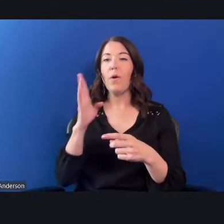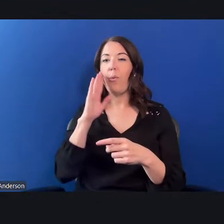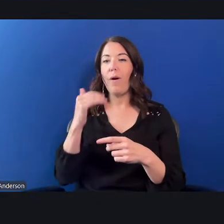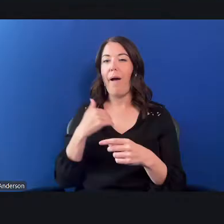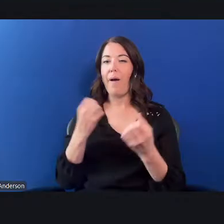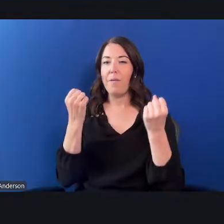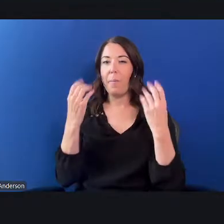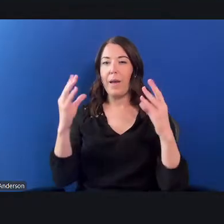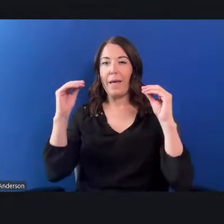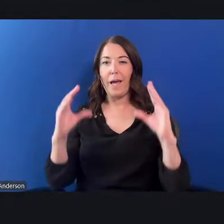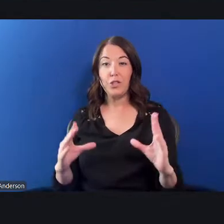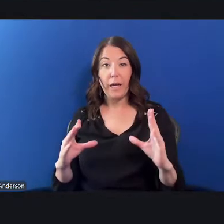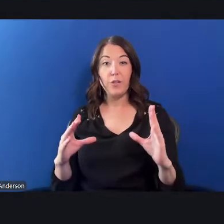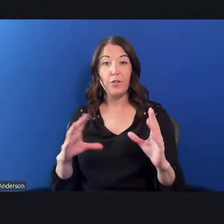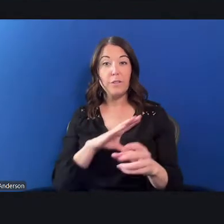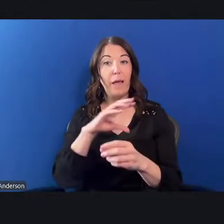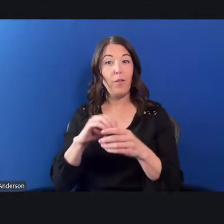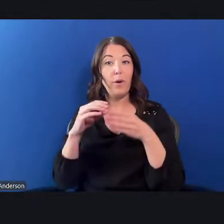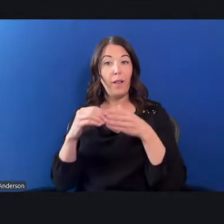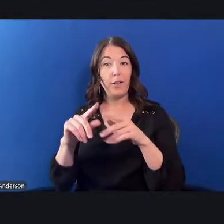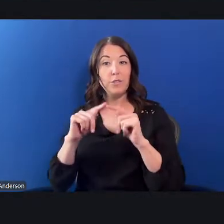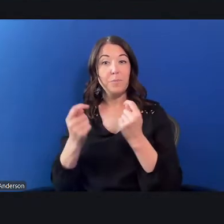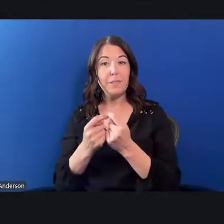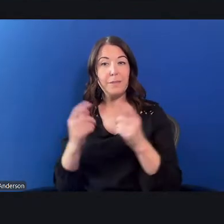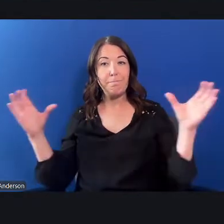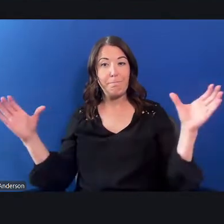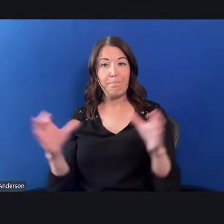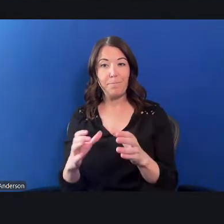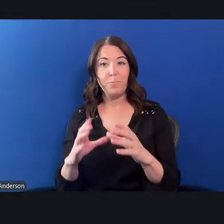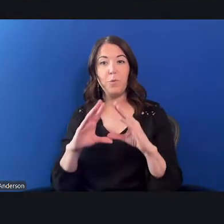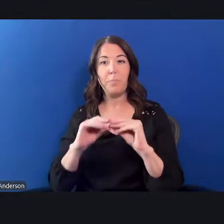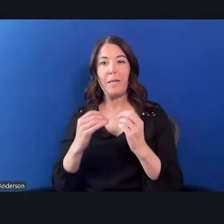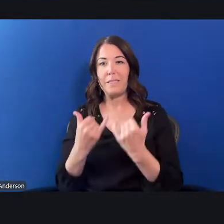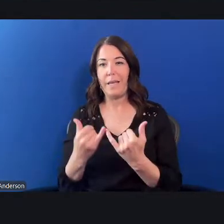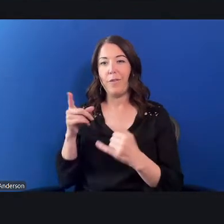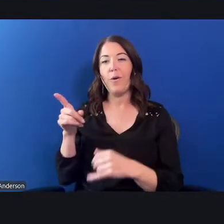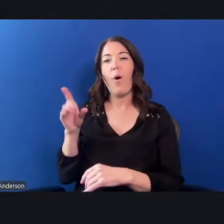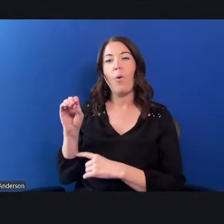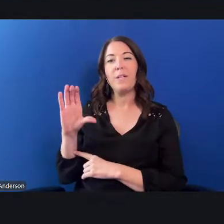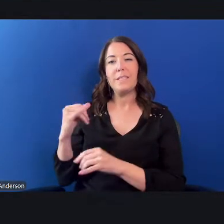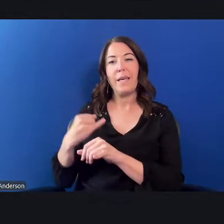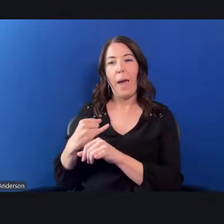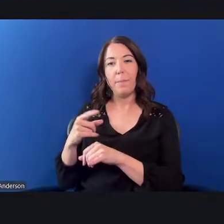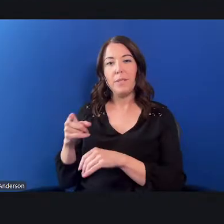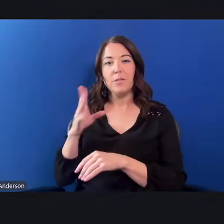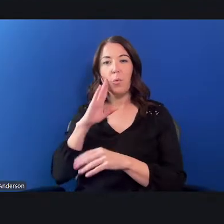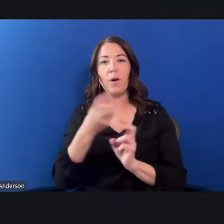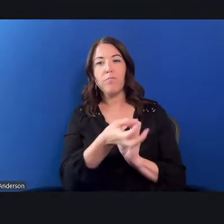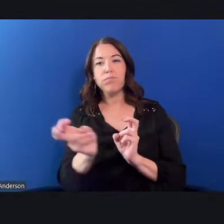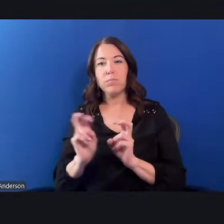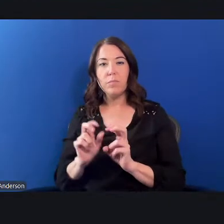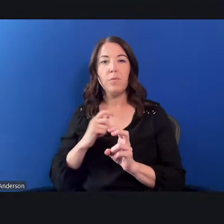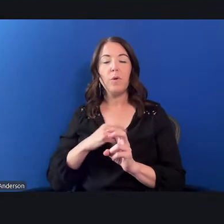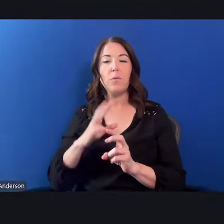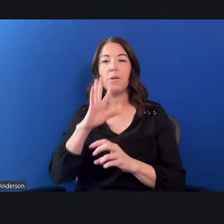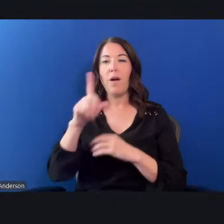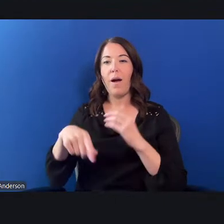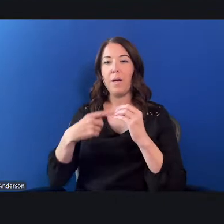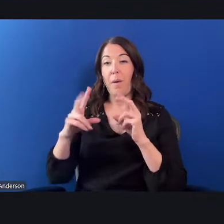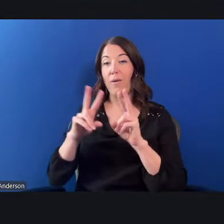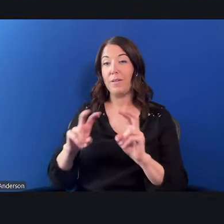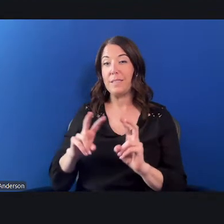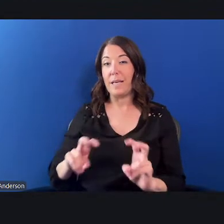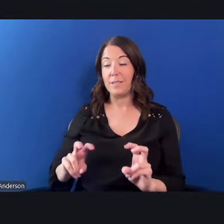educators, including our leadership team, will be meeting at the OAC campus, where we'll be going through an assessment audit of